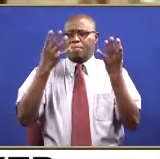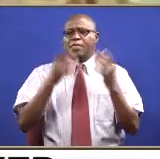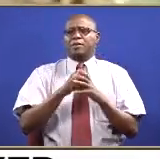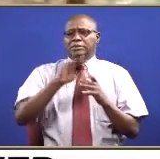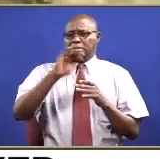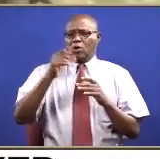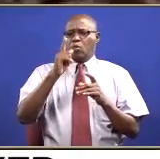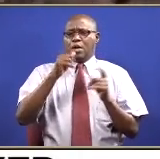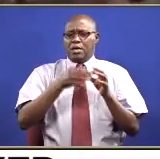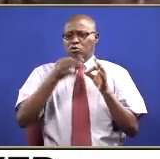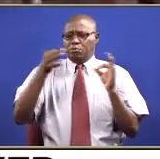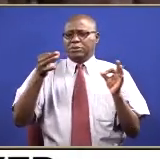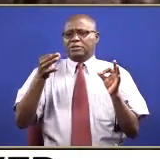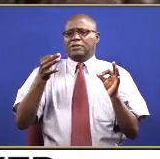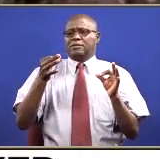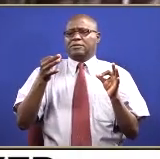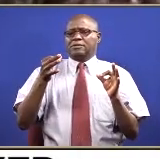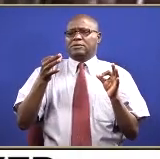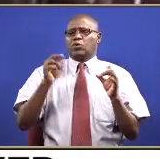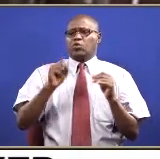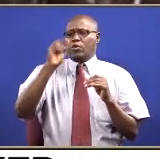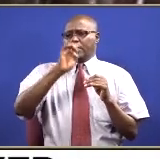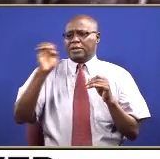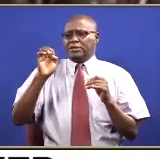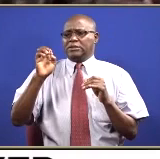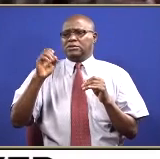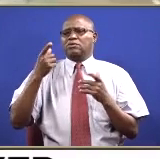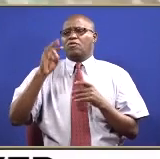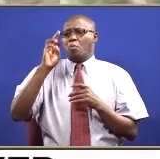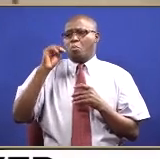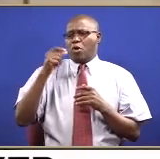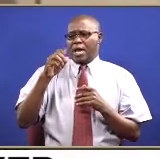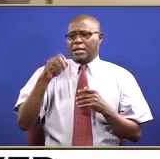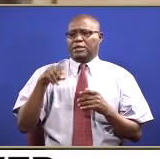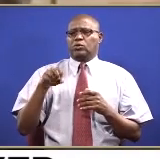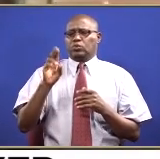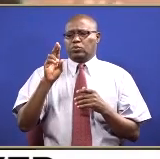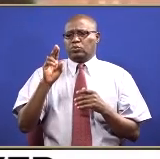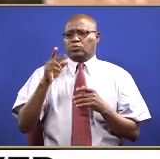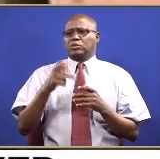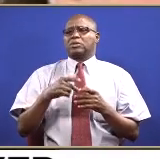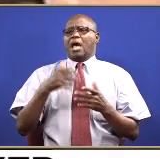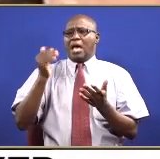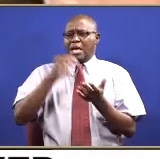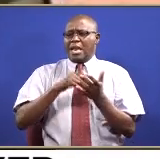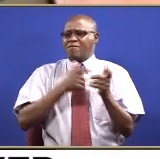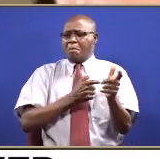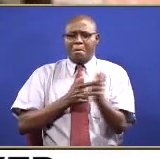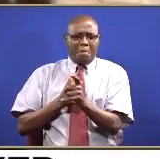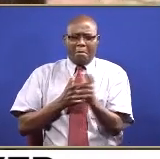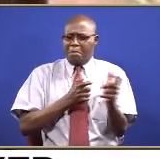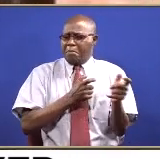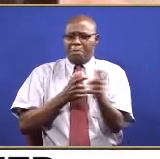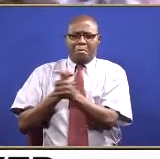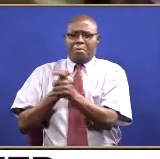northeast of the capital, Mogadishu. Residents say they heard massive explosions at the base, followed by heavy gunfire. Al-Shabaab has been waging a